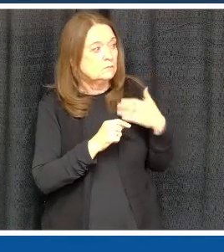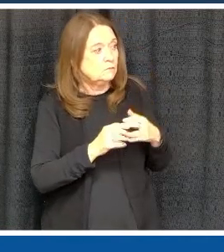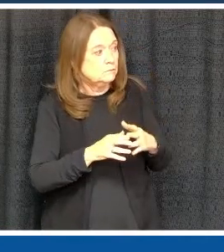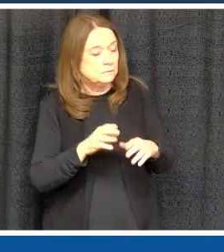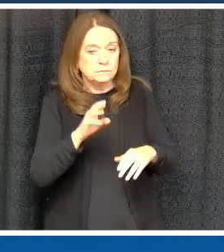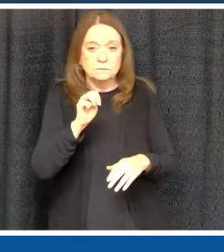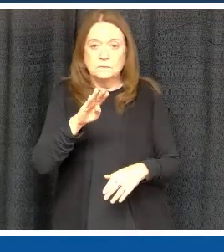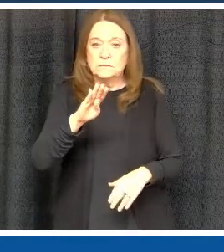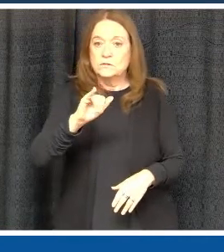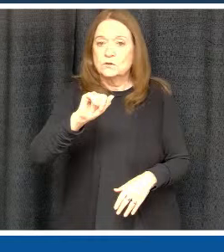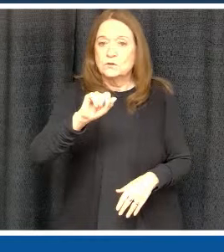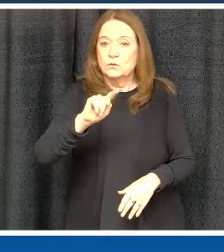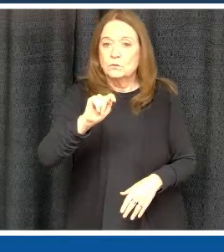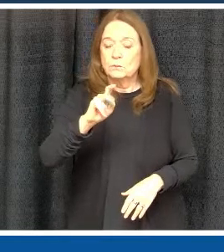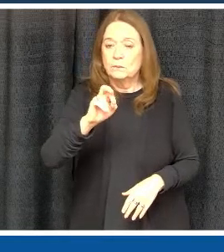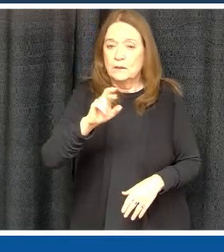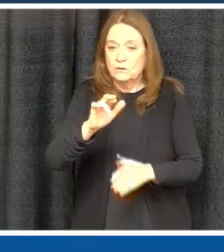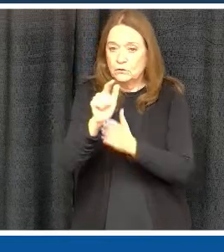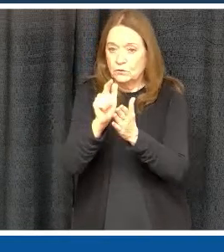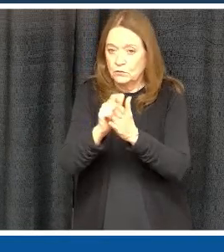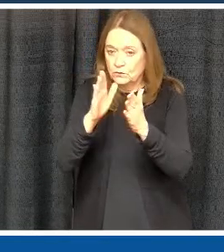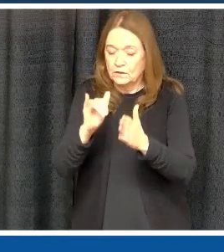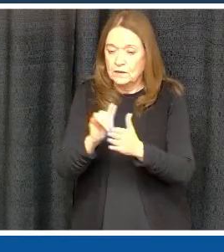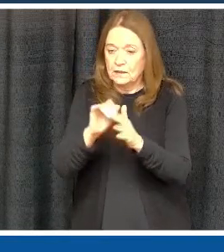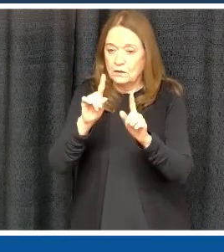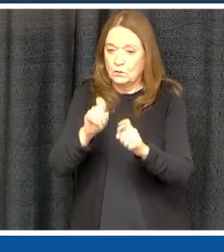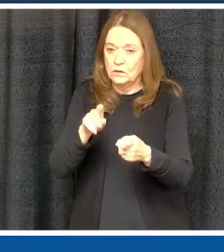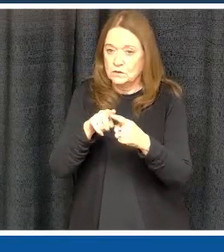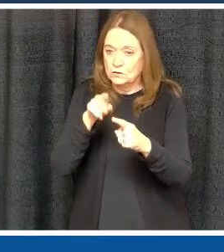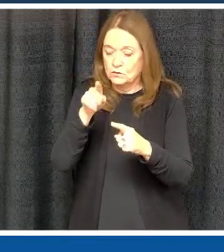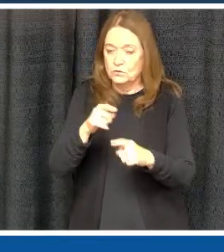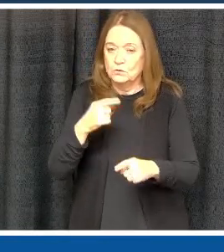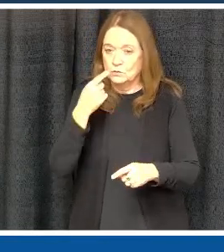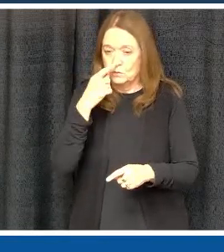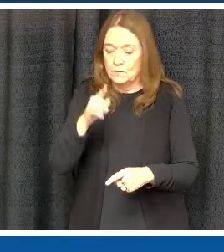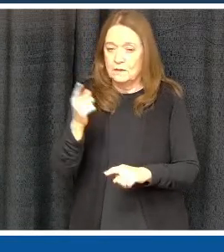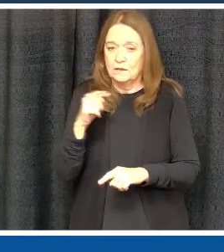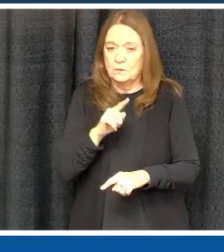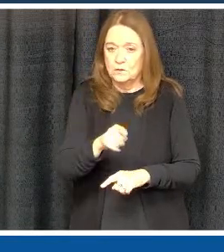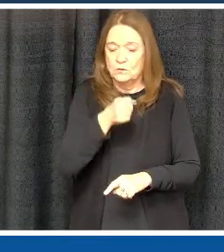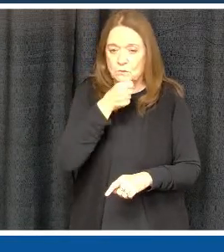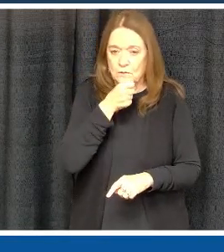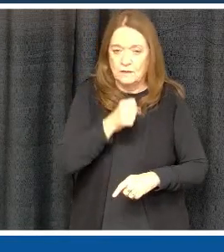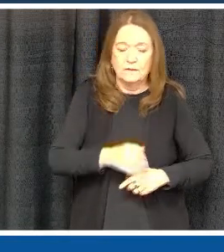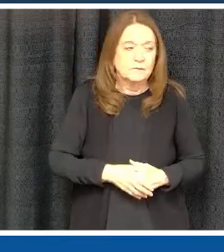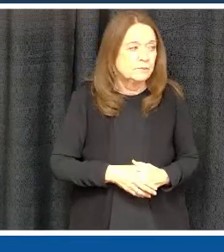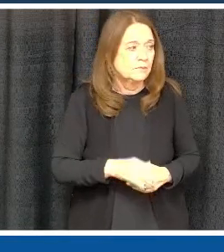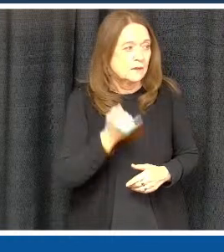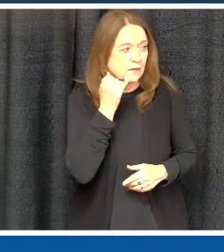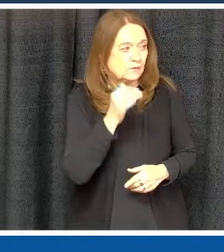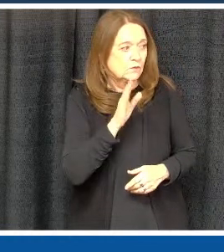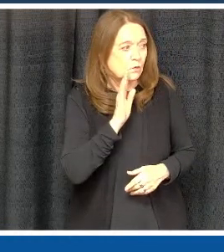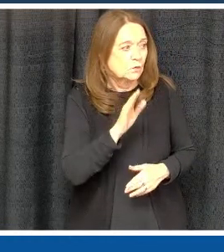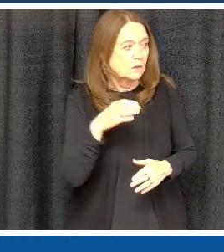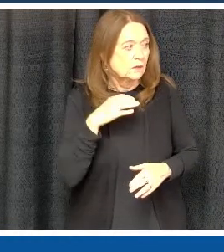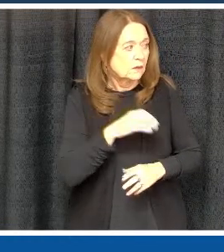Mr. Bittner, that's a question directed to you. Would you mind coming to the mic? And if you would, Councilperson Reynolds,